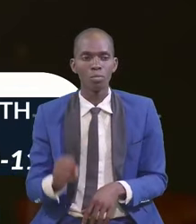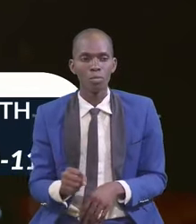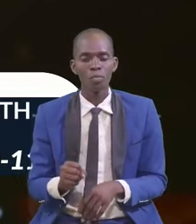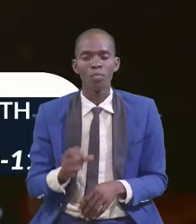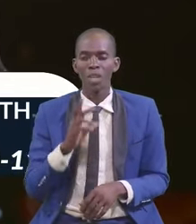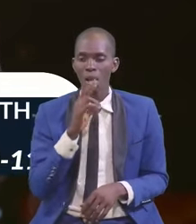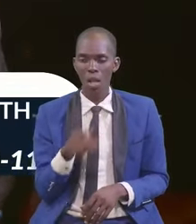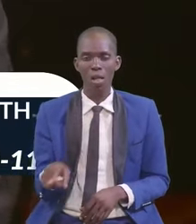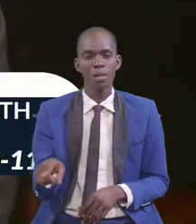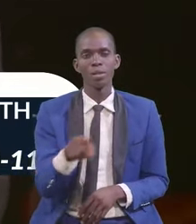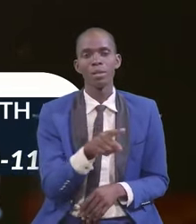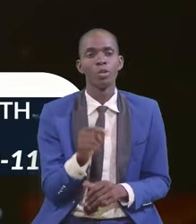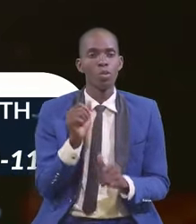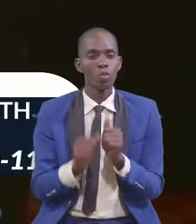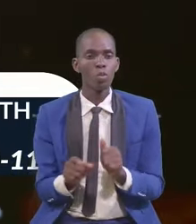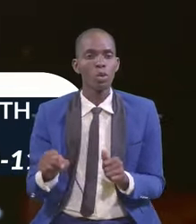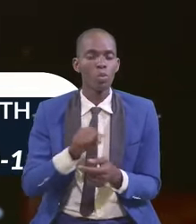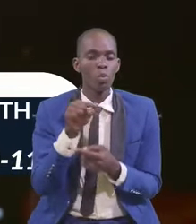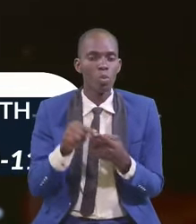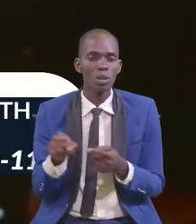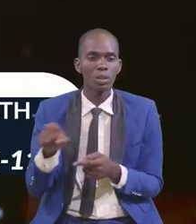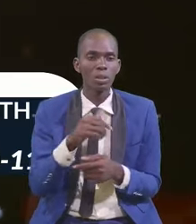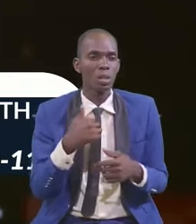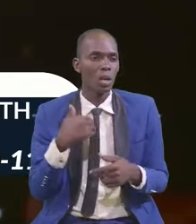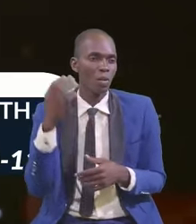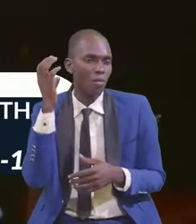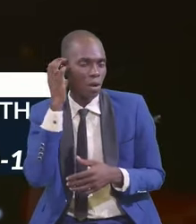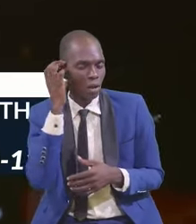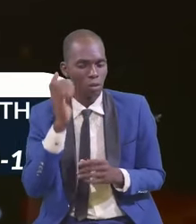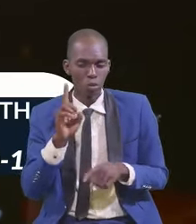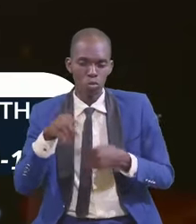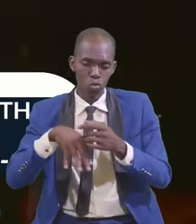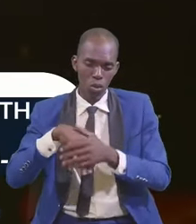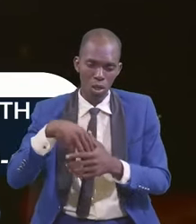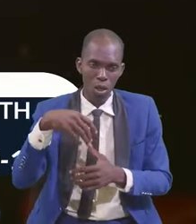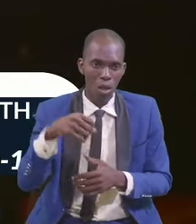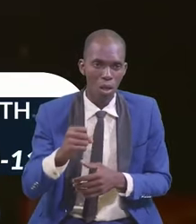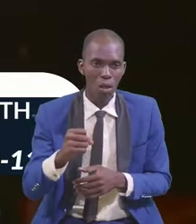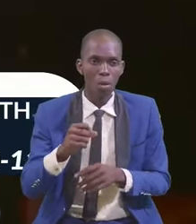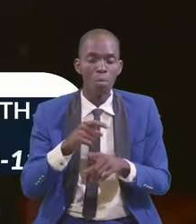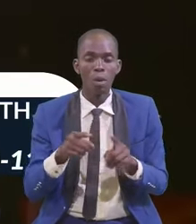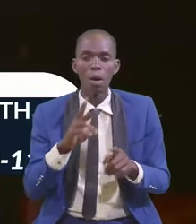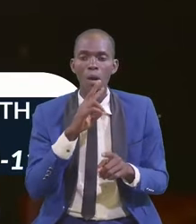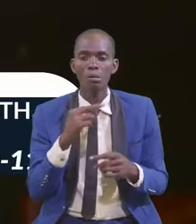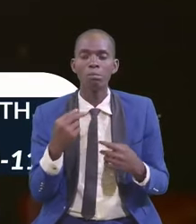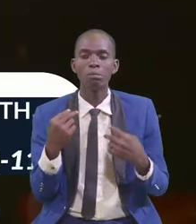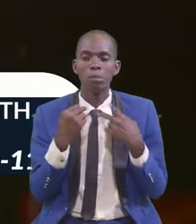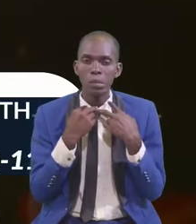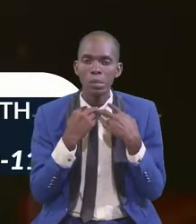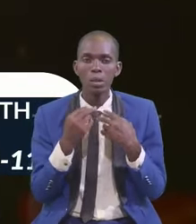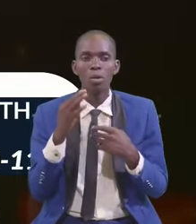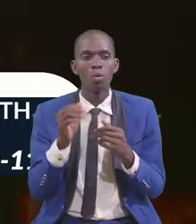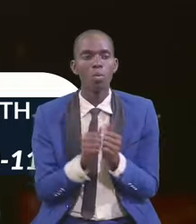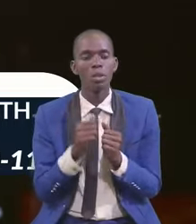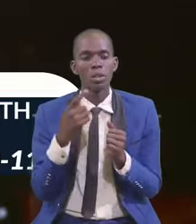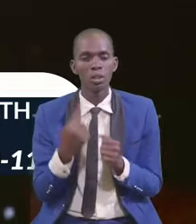heard they go forth and a Cho what the cares and the riches